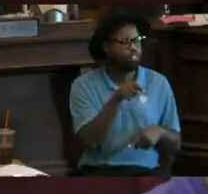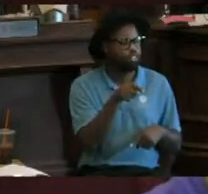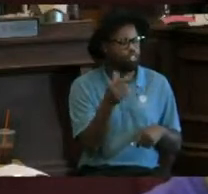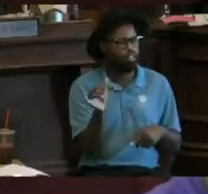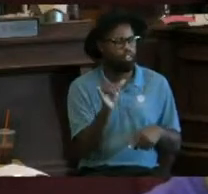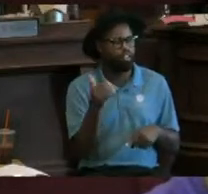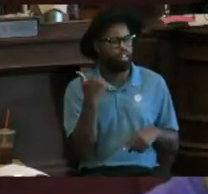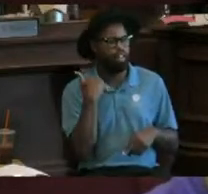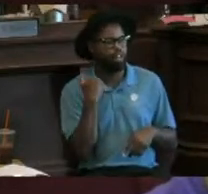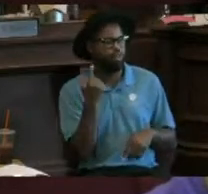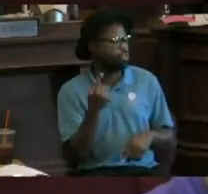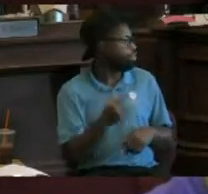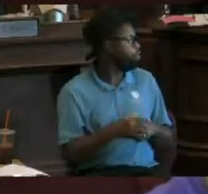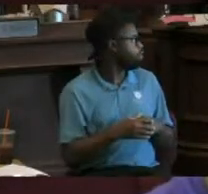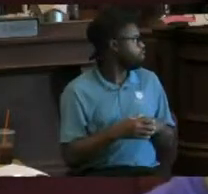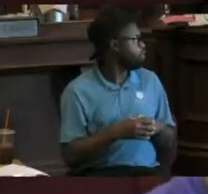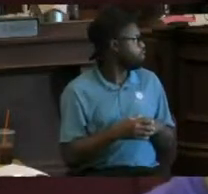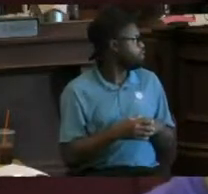last one.